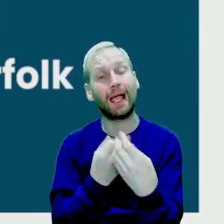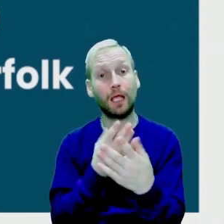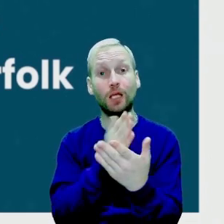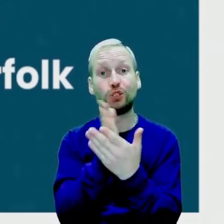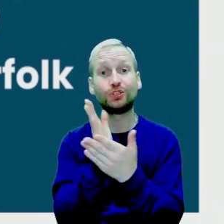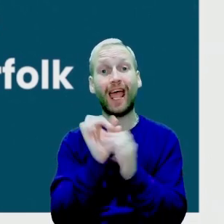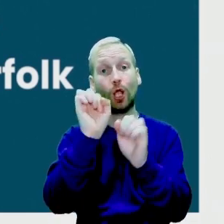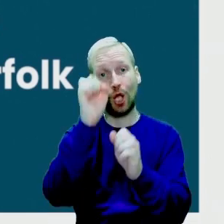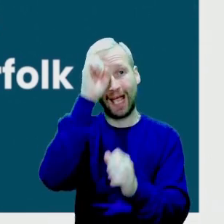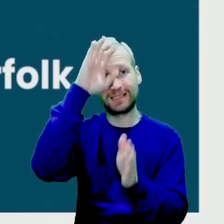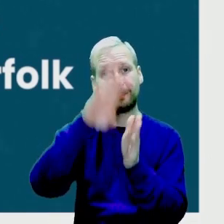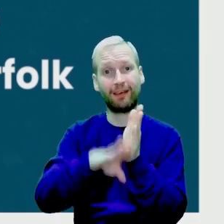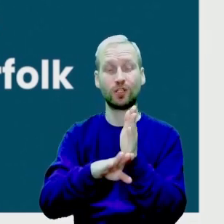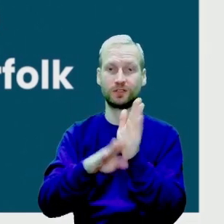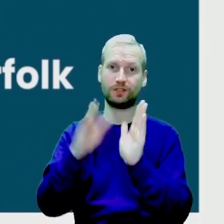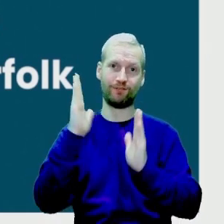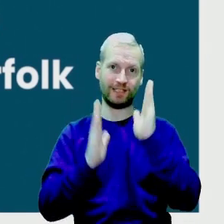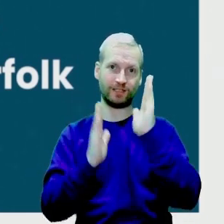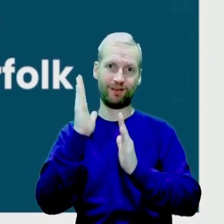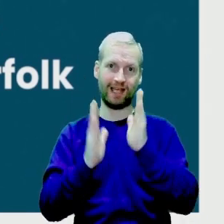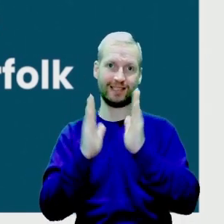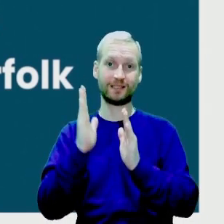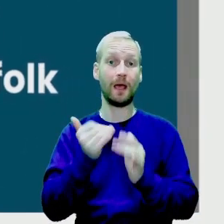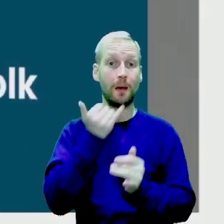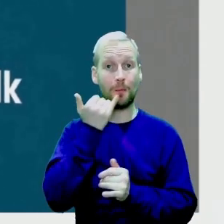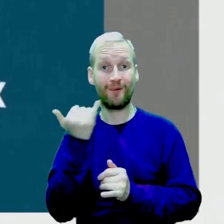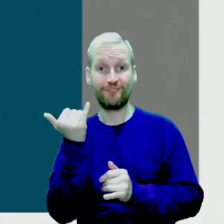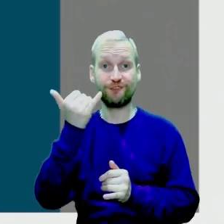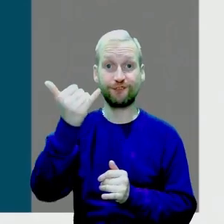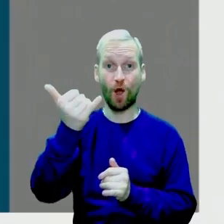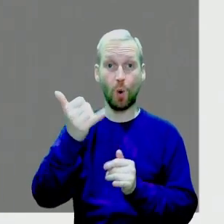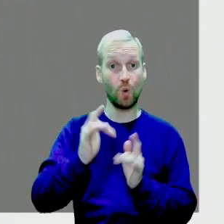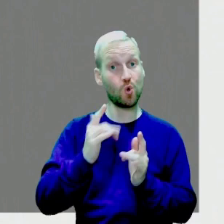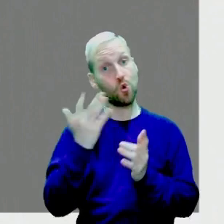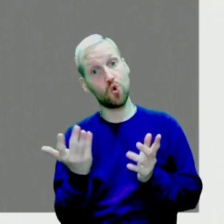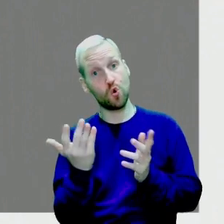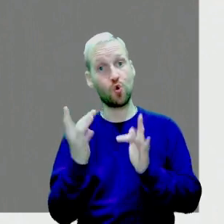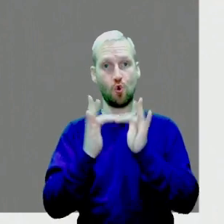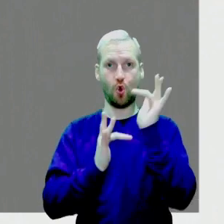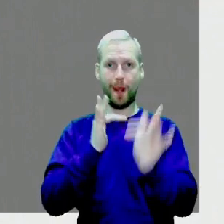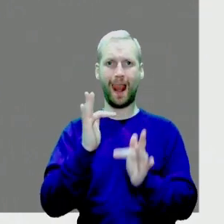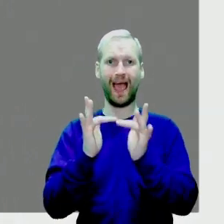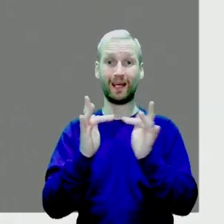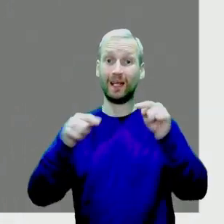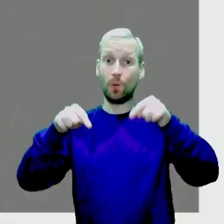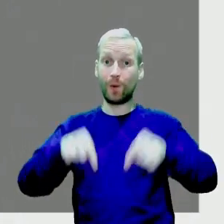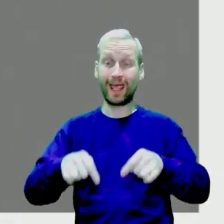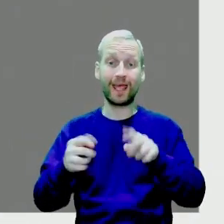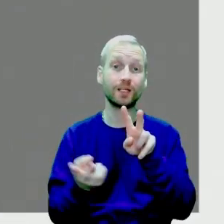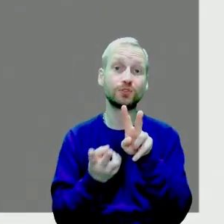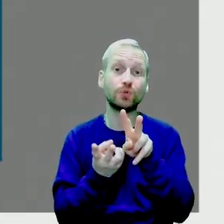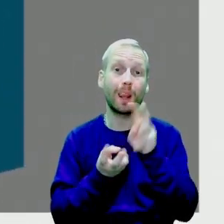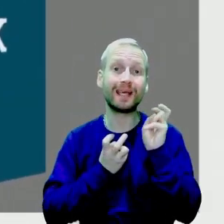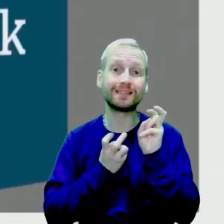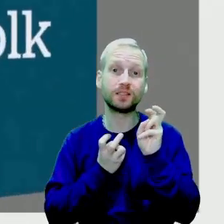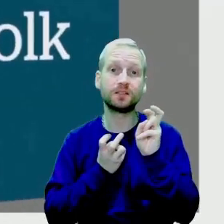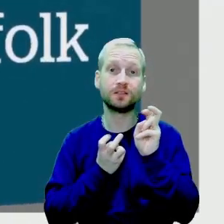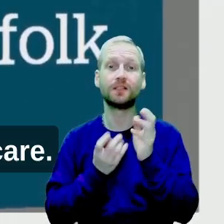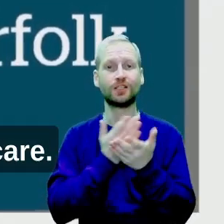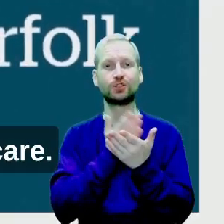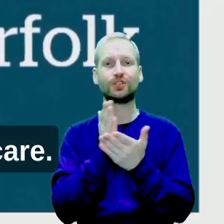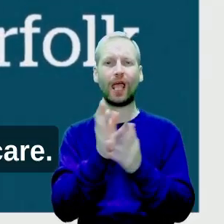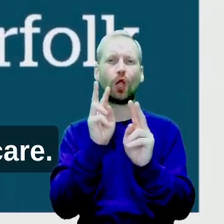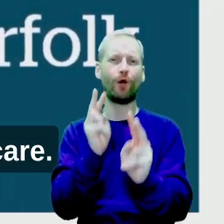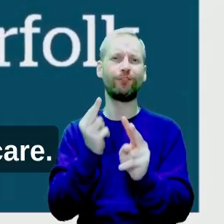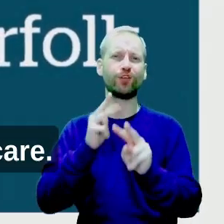your experiences, face-to-face, by phone or online. We are here to listen and share your views